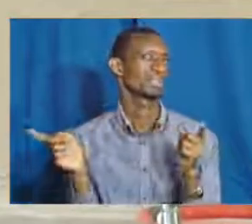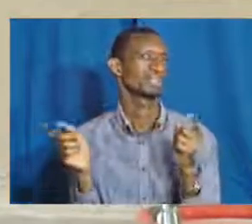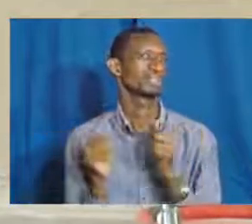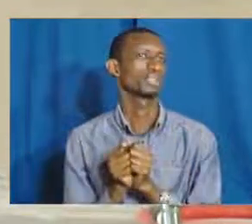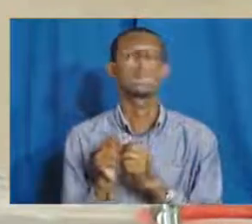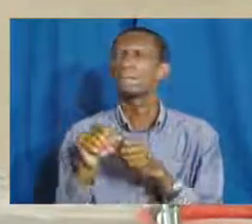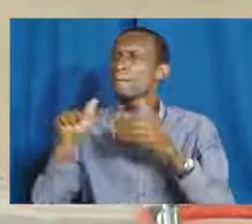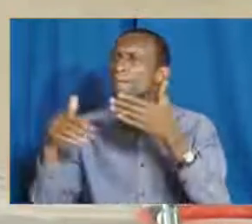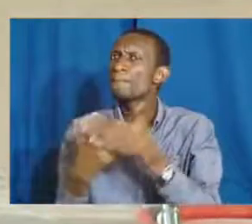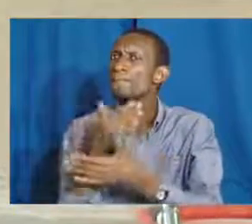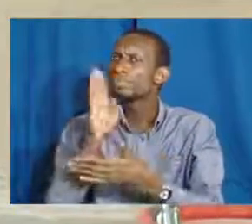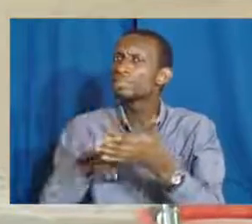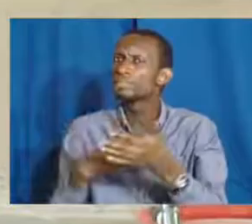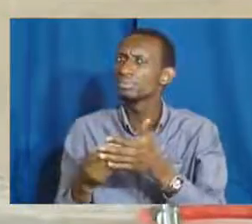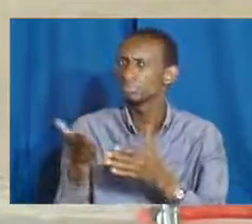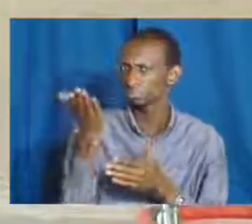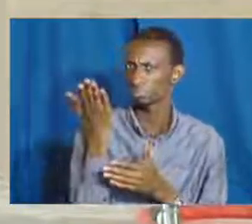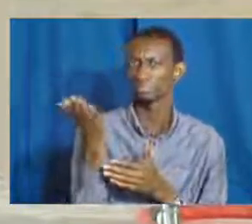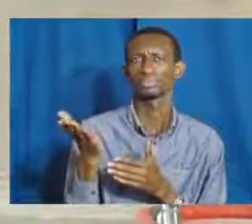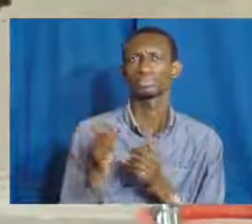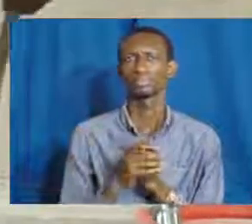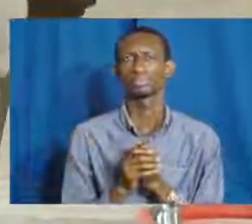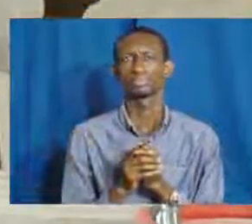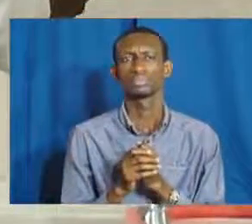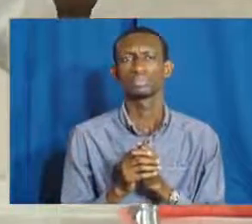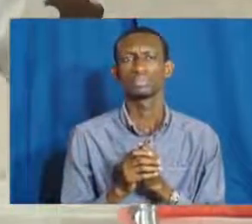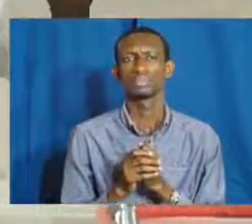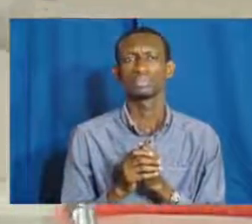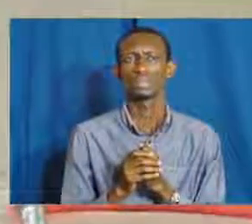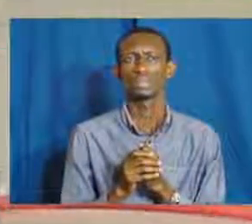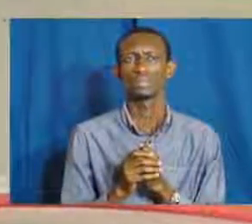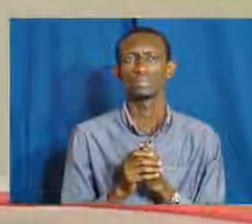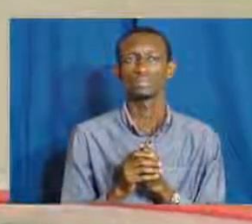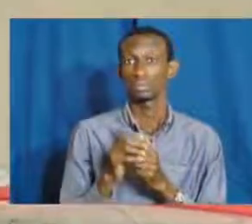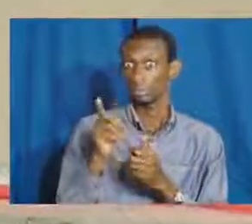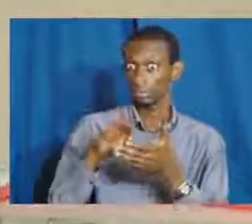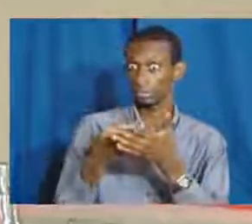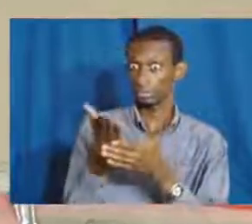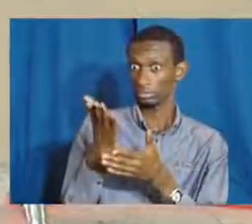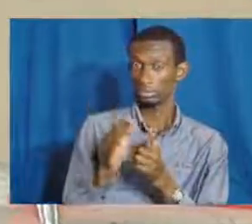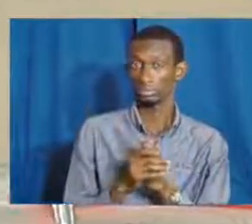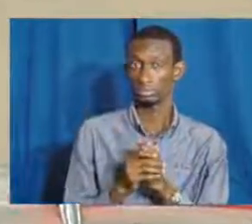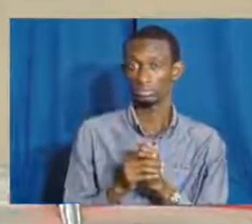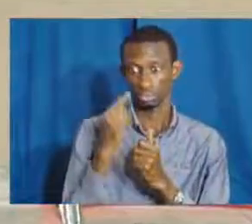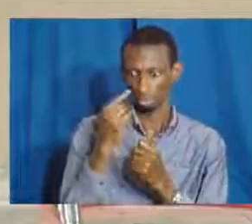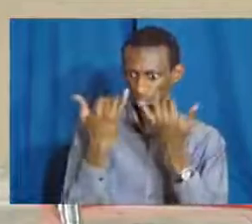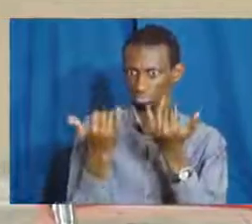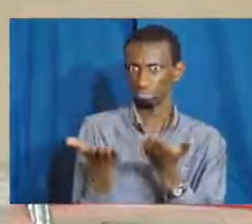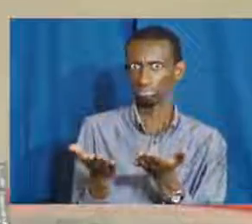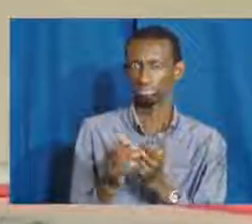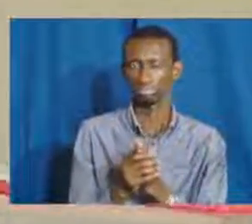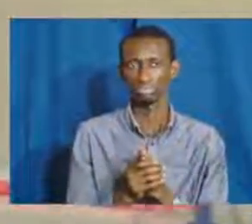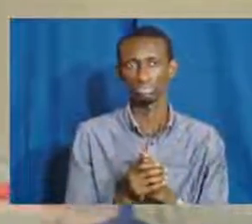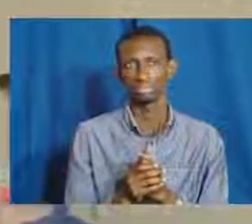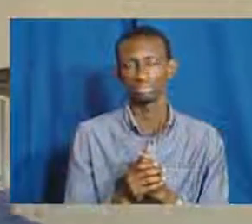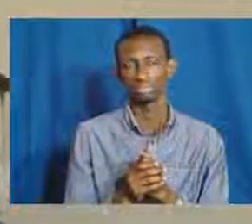this modern periodic table was this table that we look at now